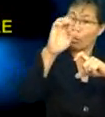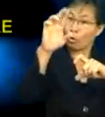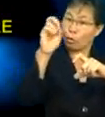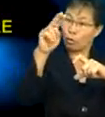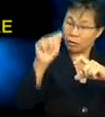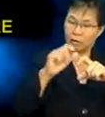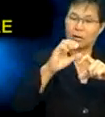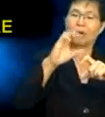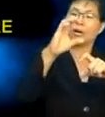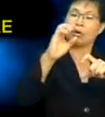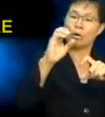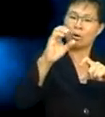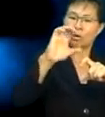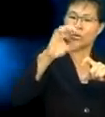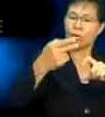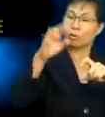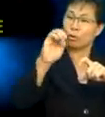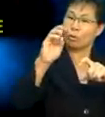the chromosphere,